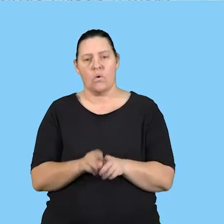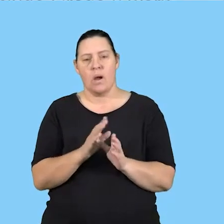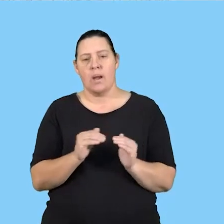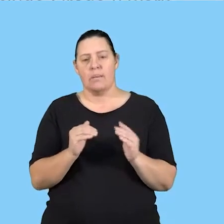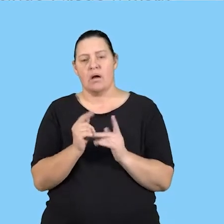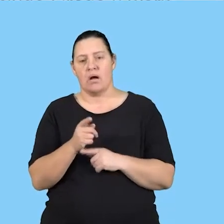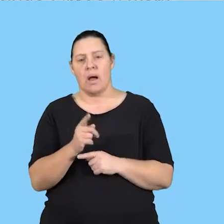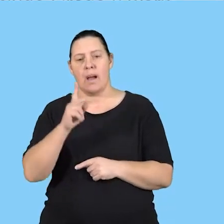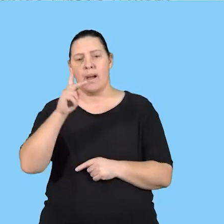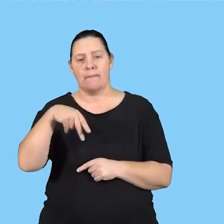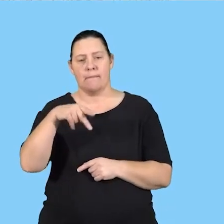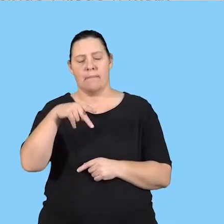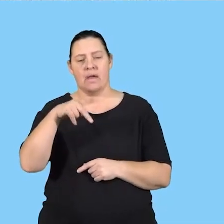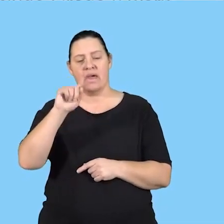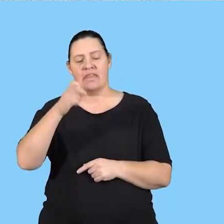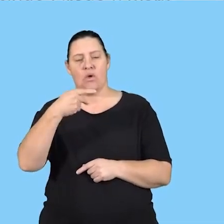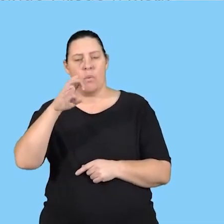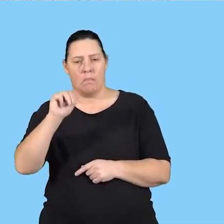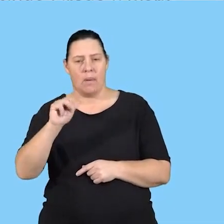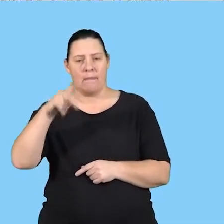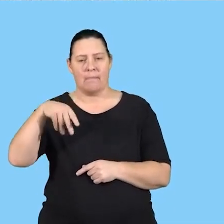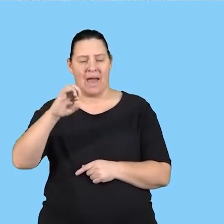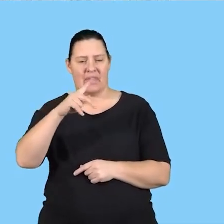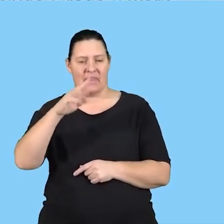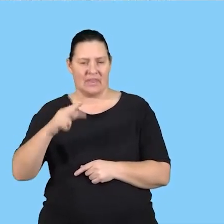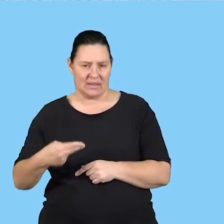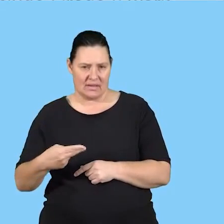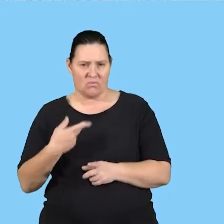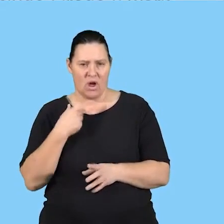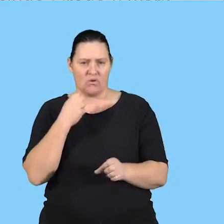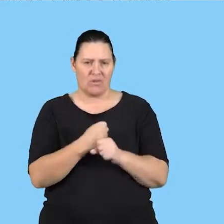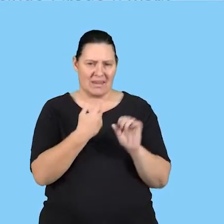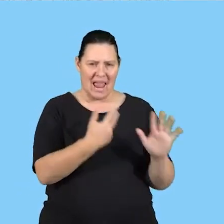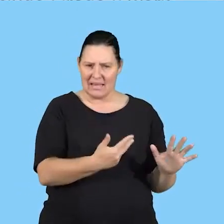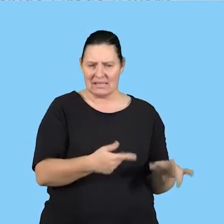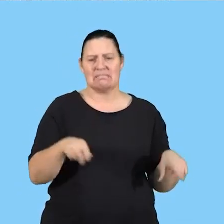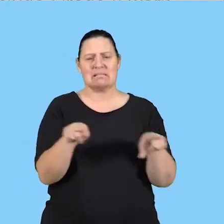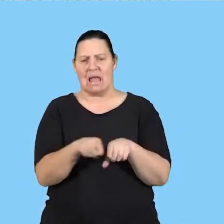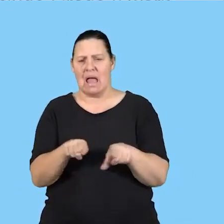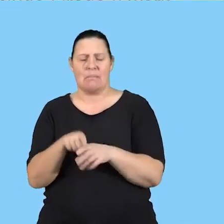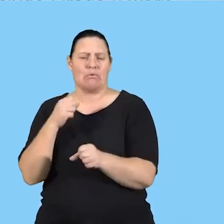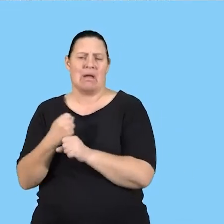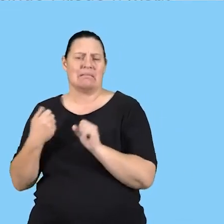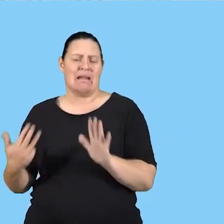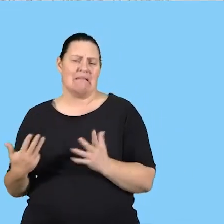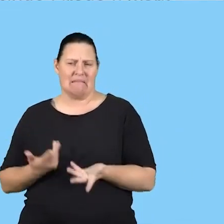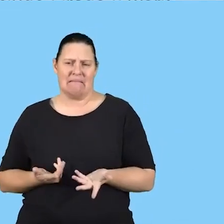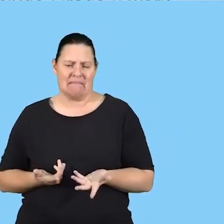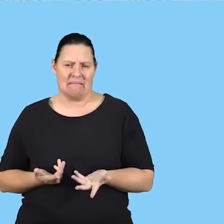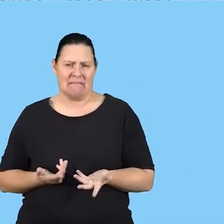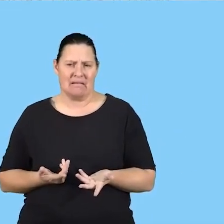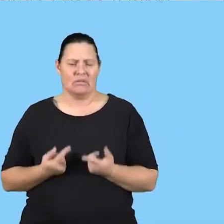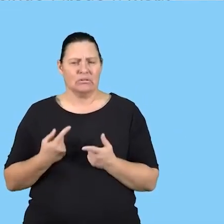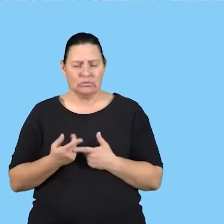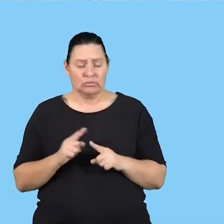of Pythagoras in grade 9, colleagues, because whatever they do in grade 8 is the same as what is done